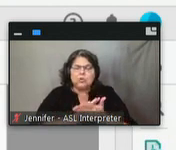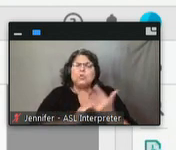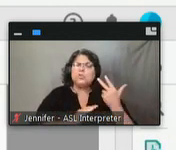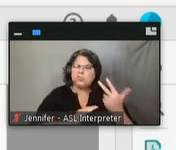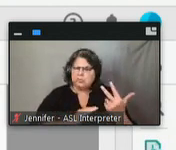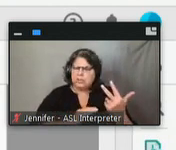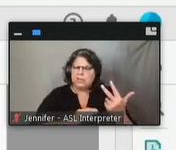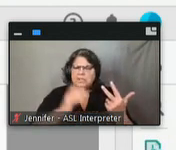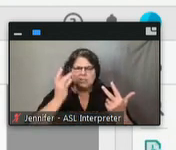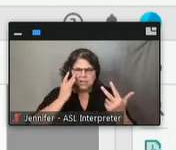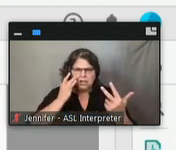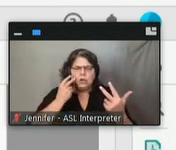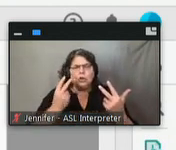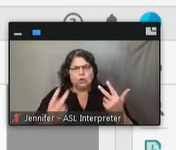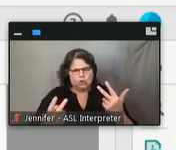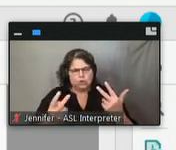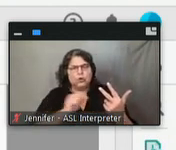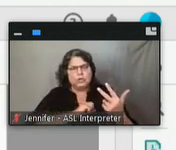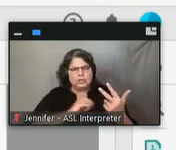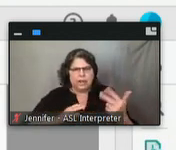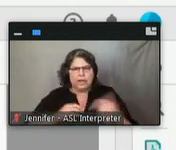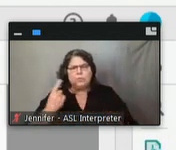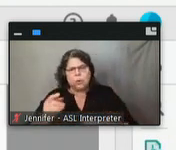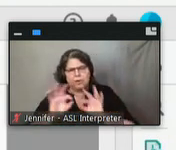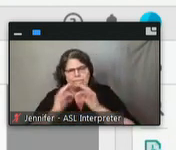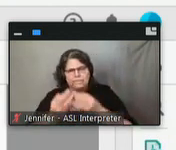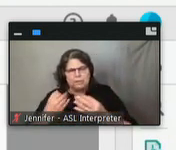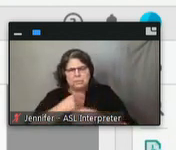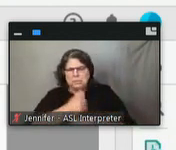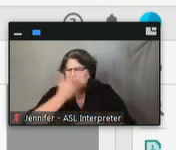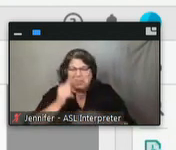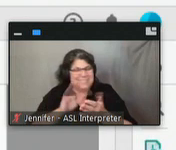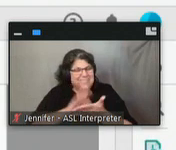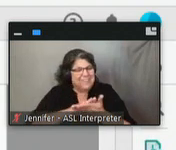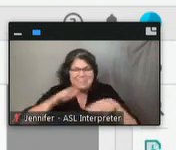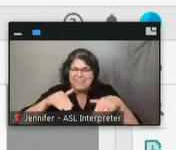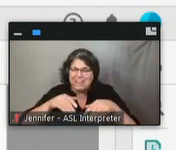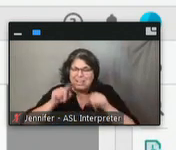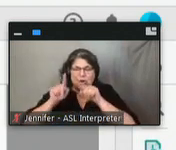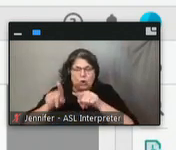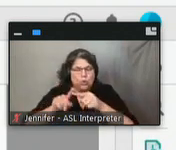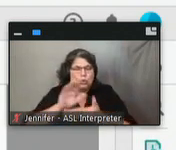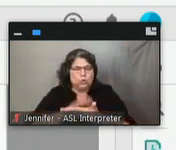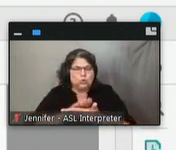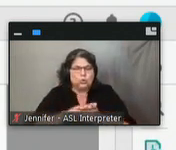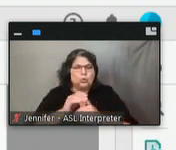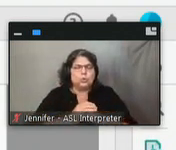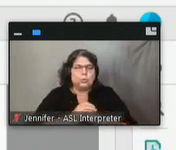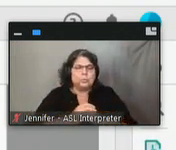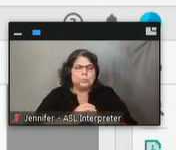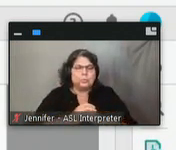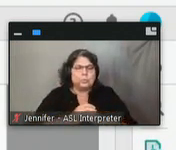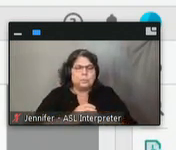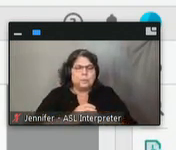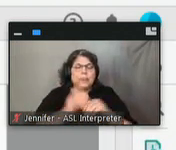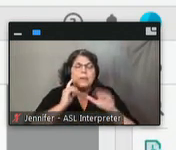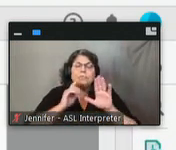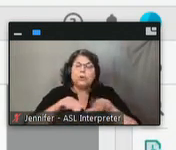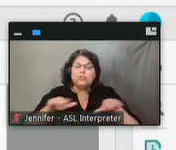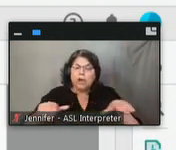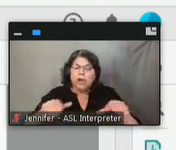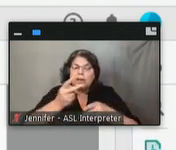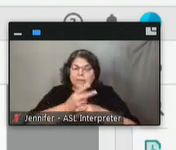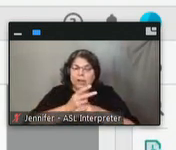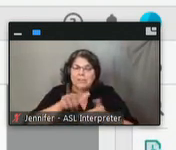members or 1 family member since the kids are not in school at this time. And then we've had 5 child care centers in